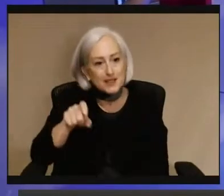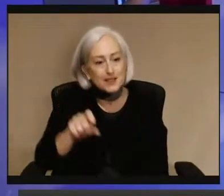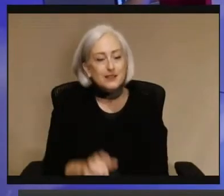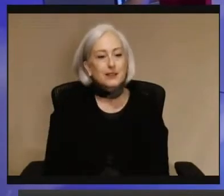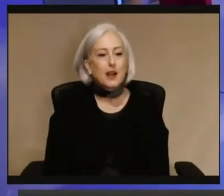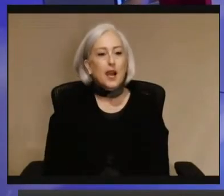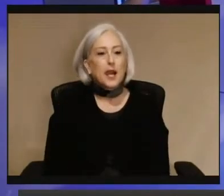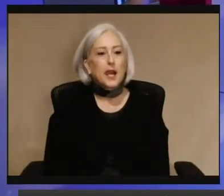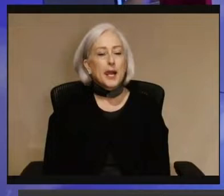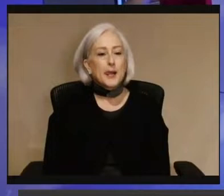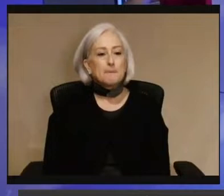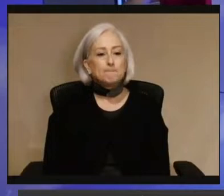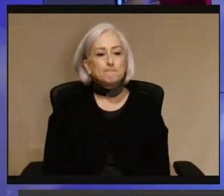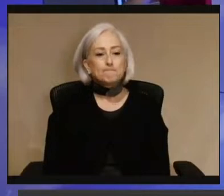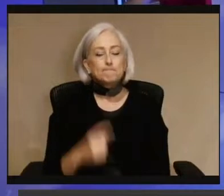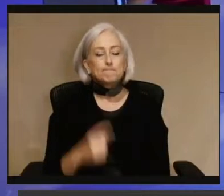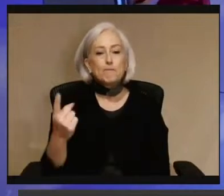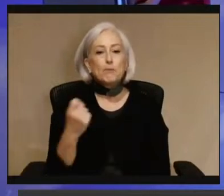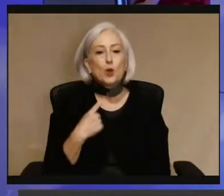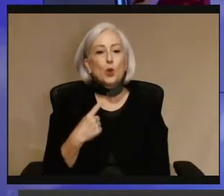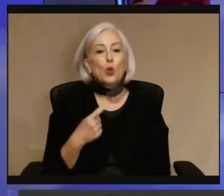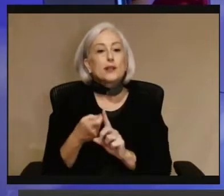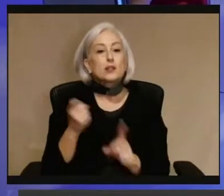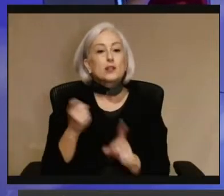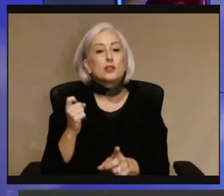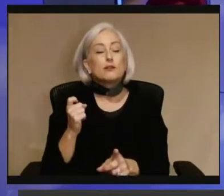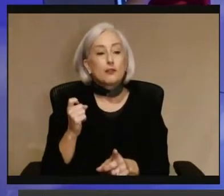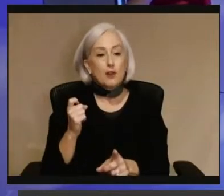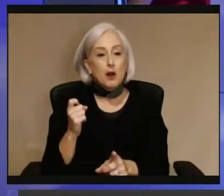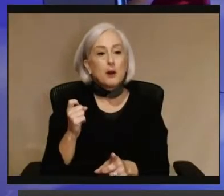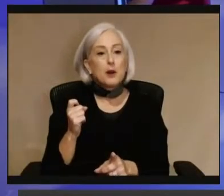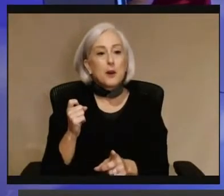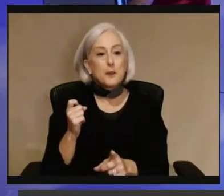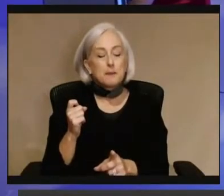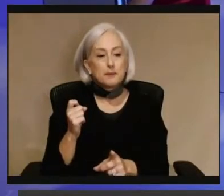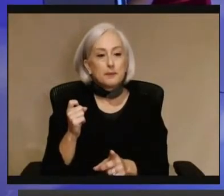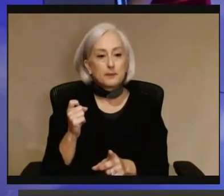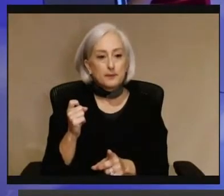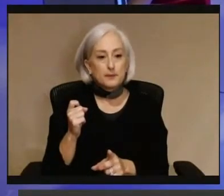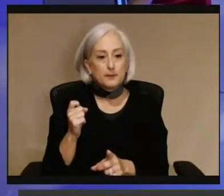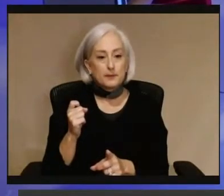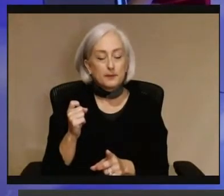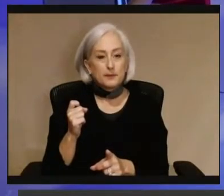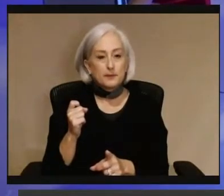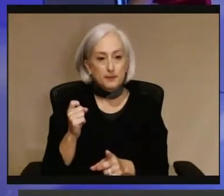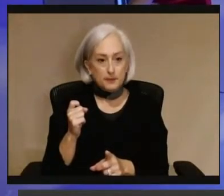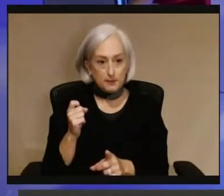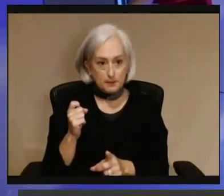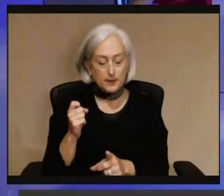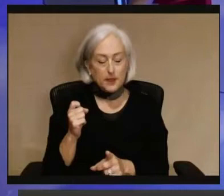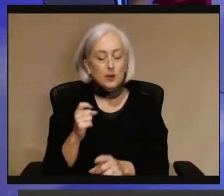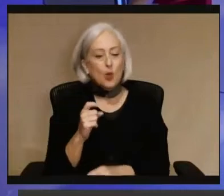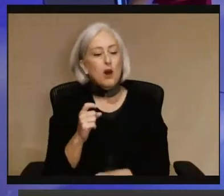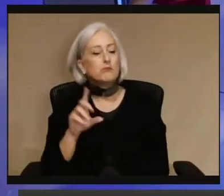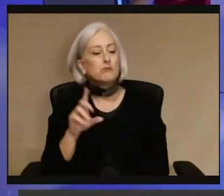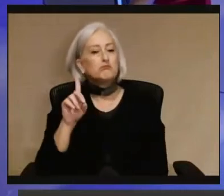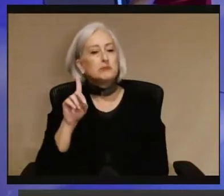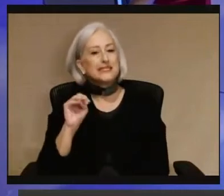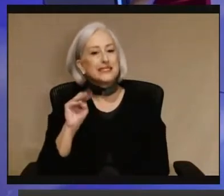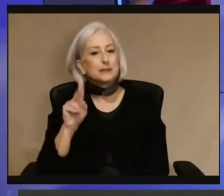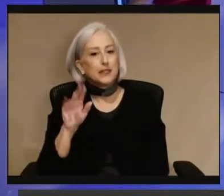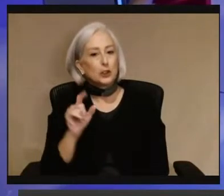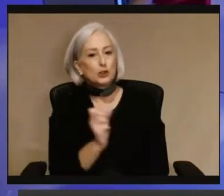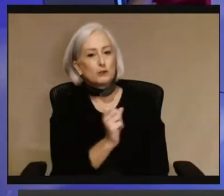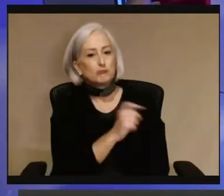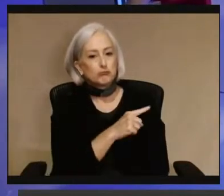Question from, hold on, let me get to it. And I'll ask you this, Dimitri. Isaac wants to know, is the